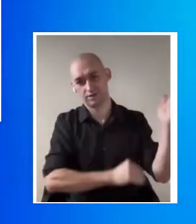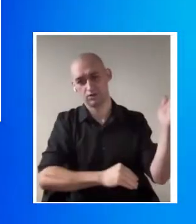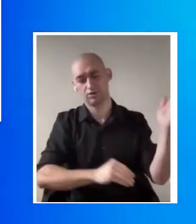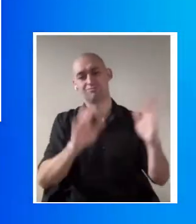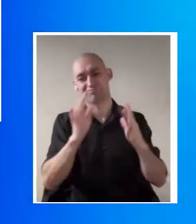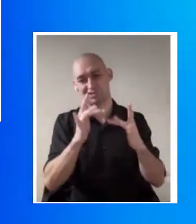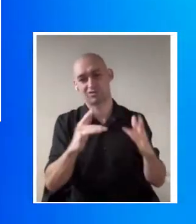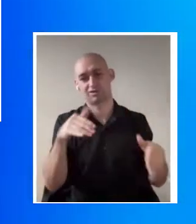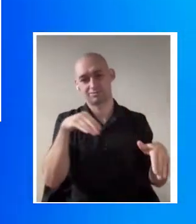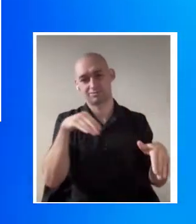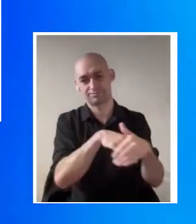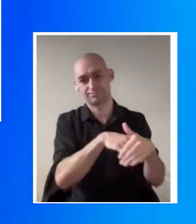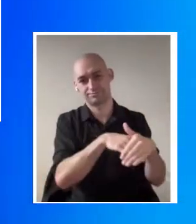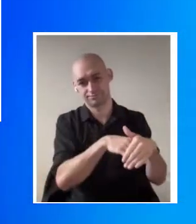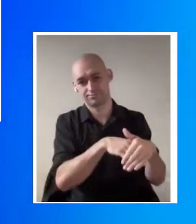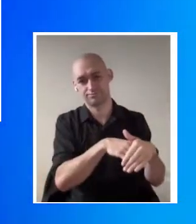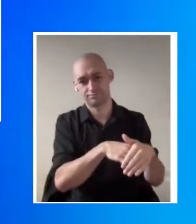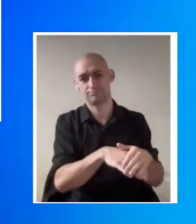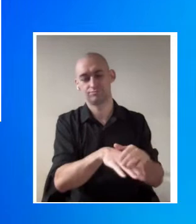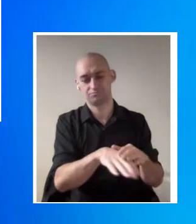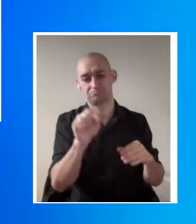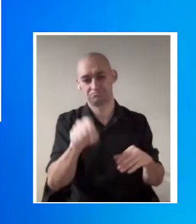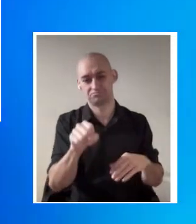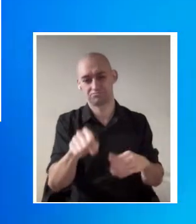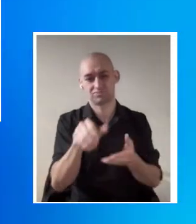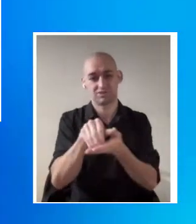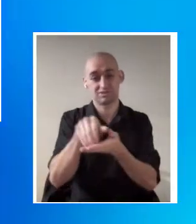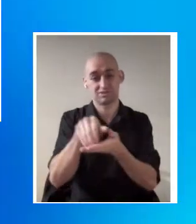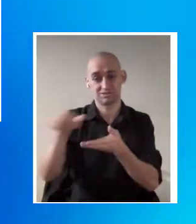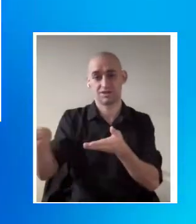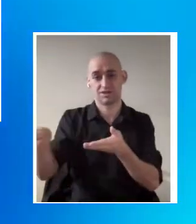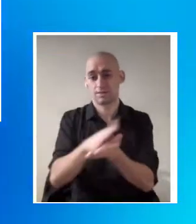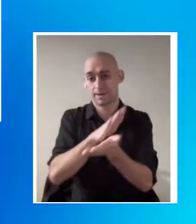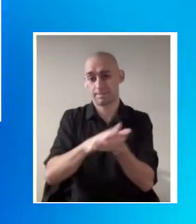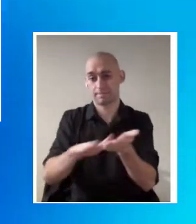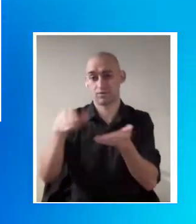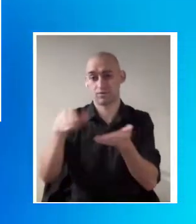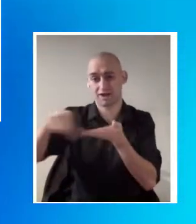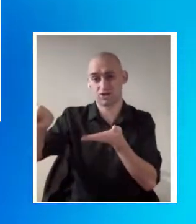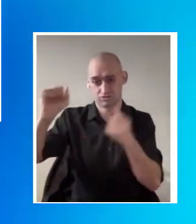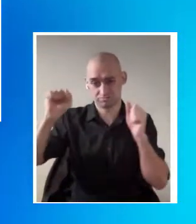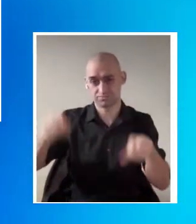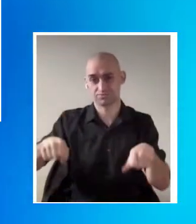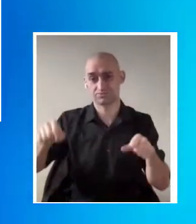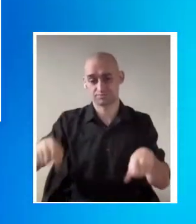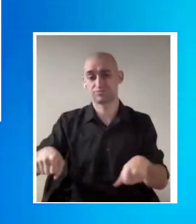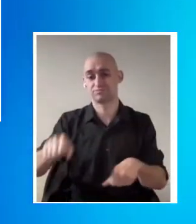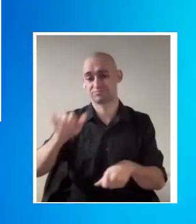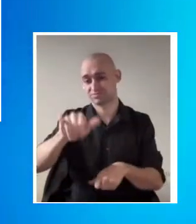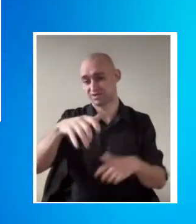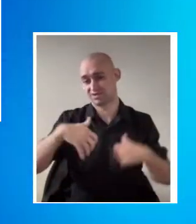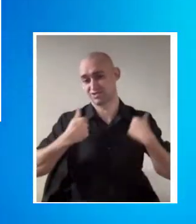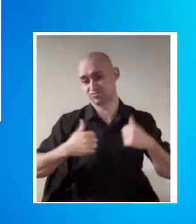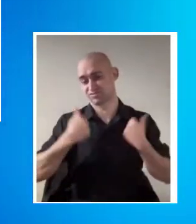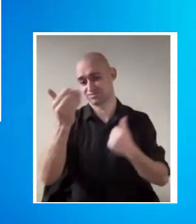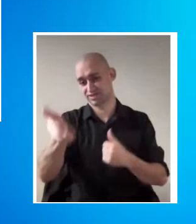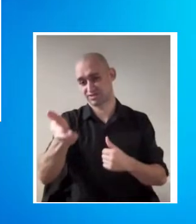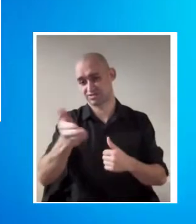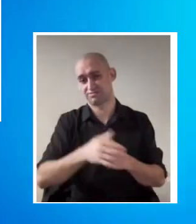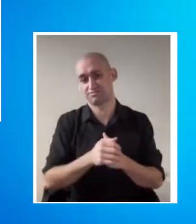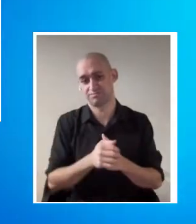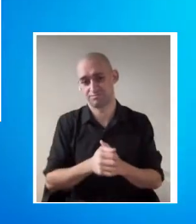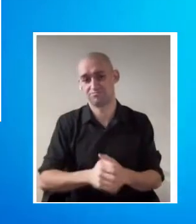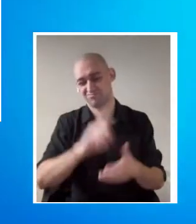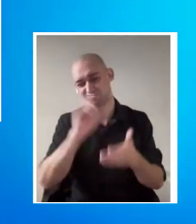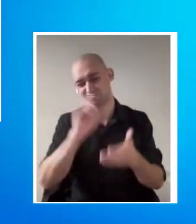version, print, fill it out, and mail it back to us to the LACDA office. Let's check the resources